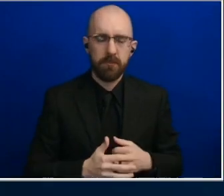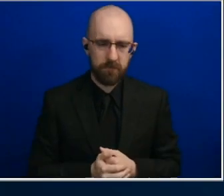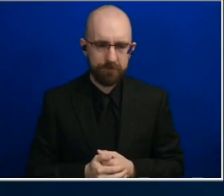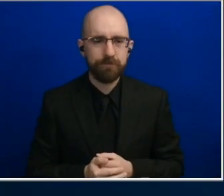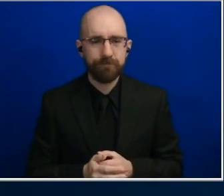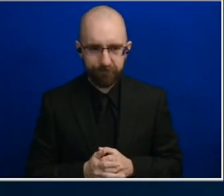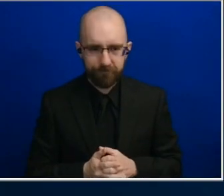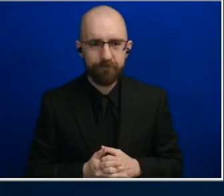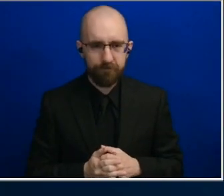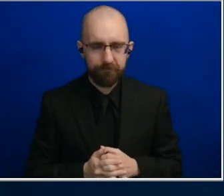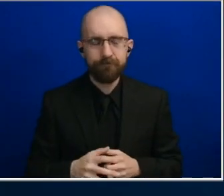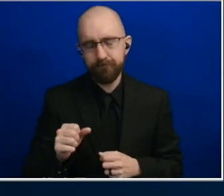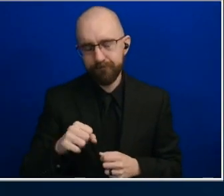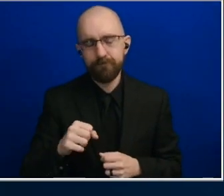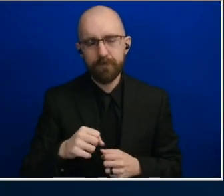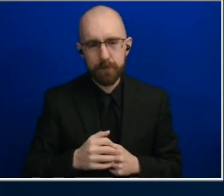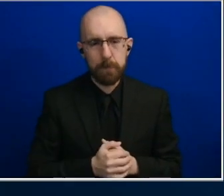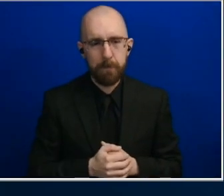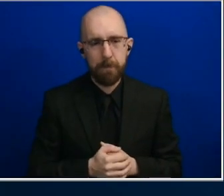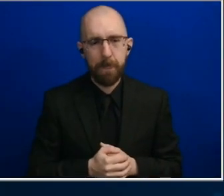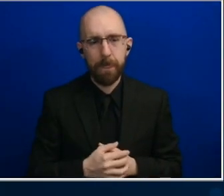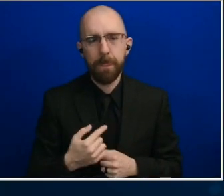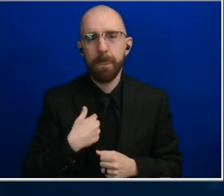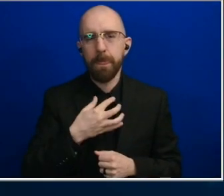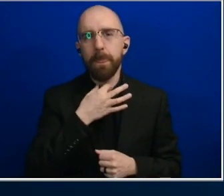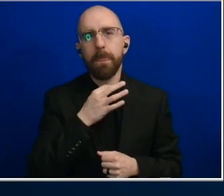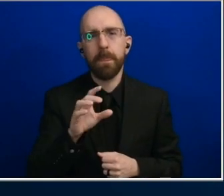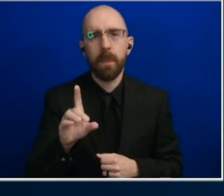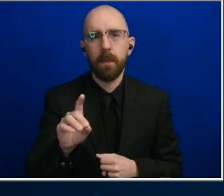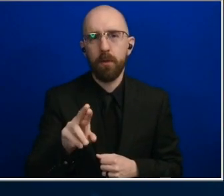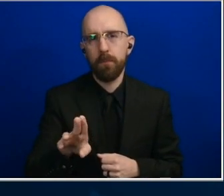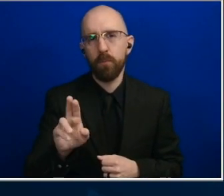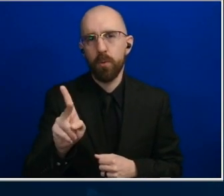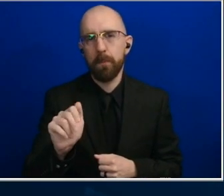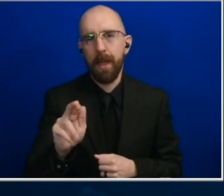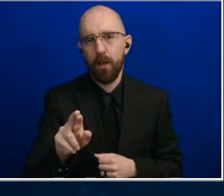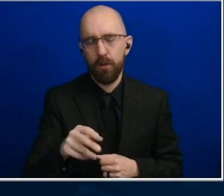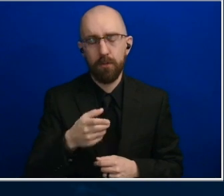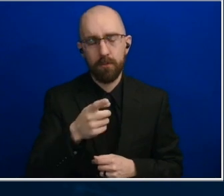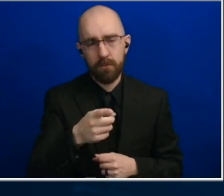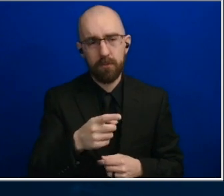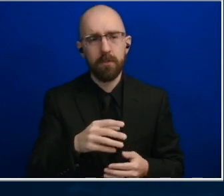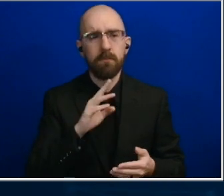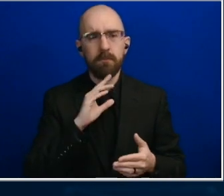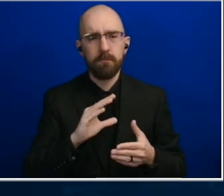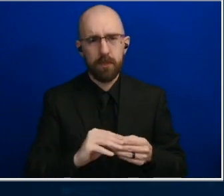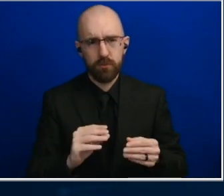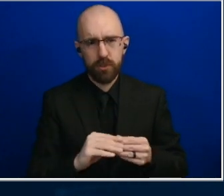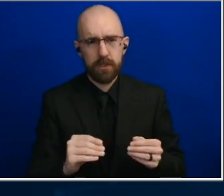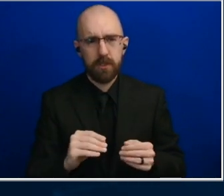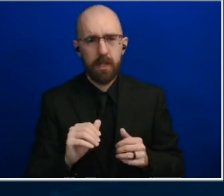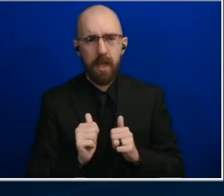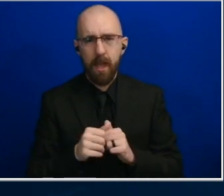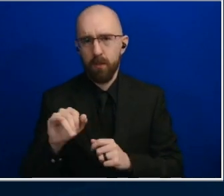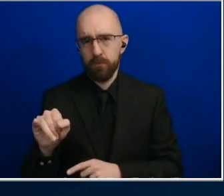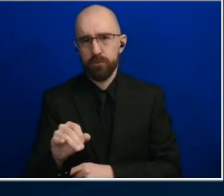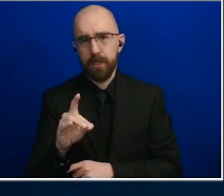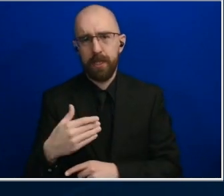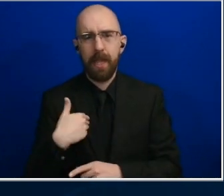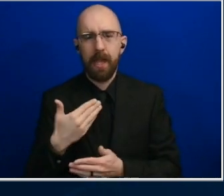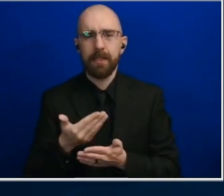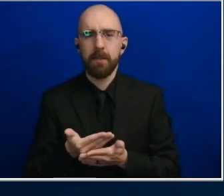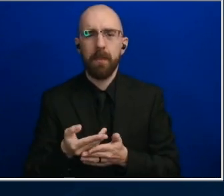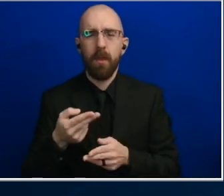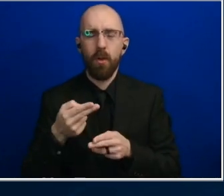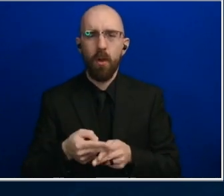Yeah. I have a question for Dr. Brubaker. Dr. Brubaker, you talked about how JD had something called an